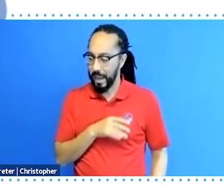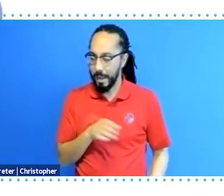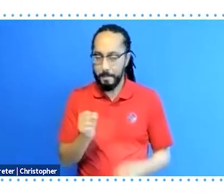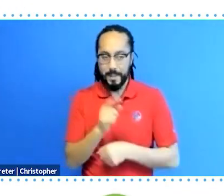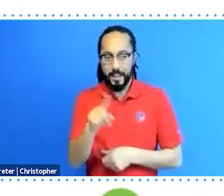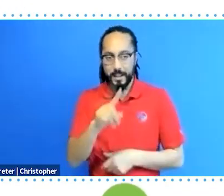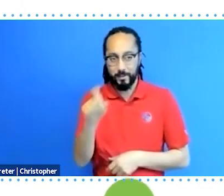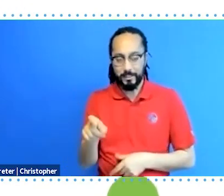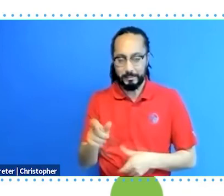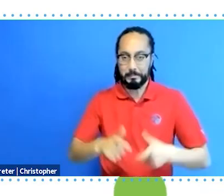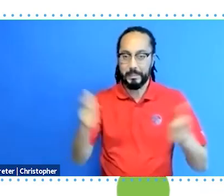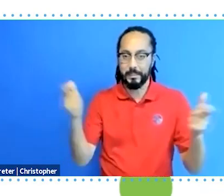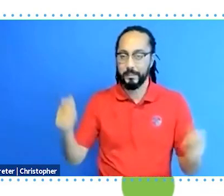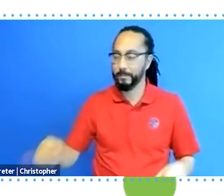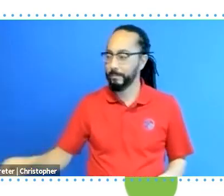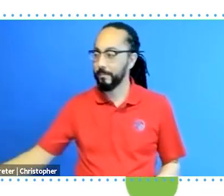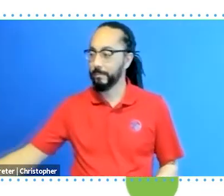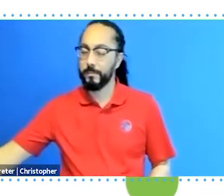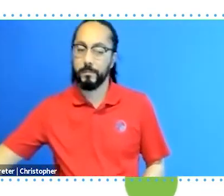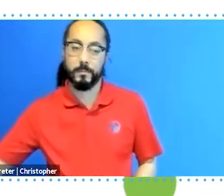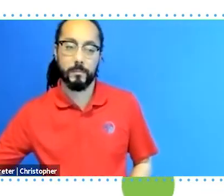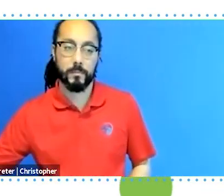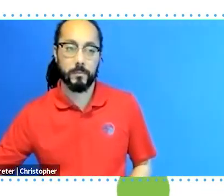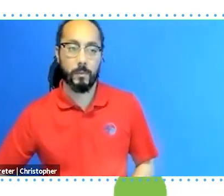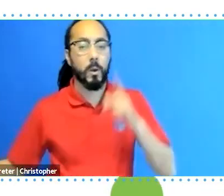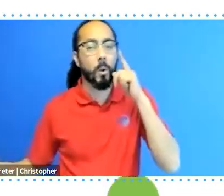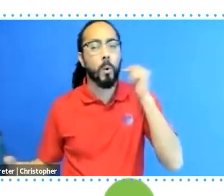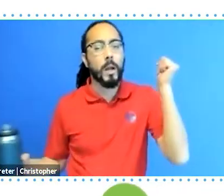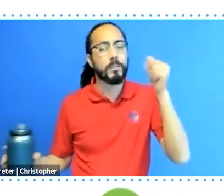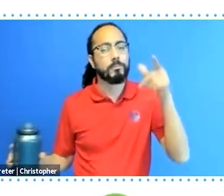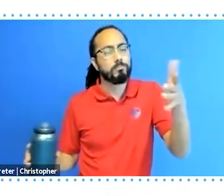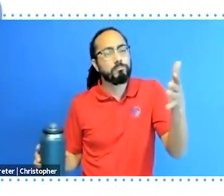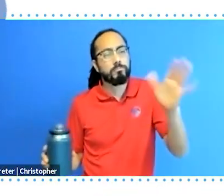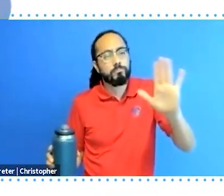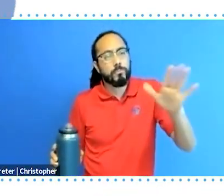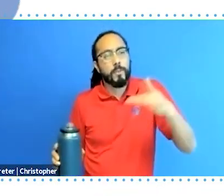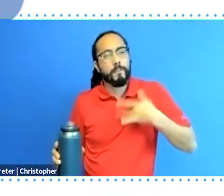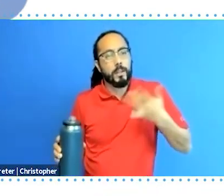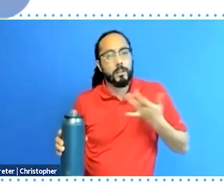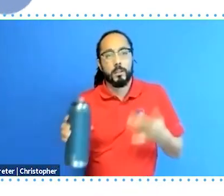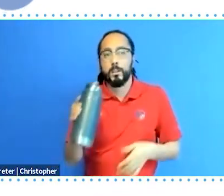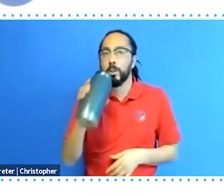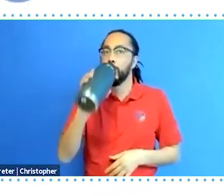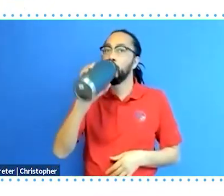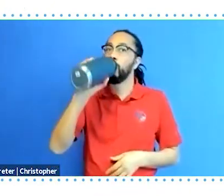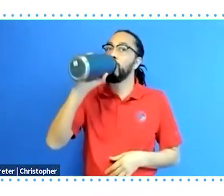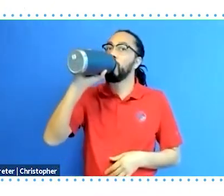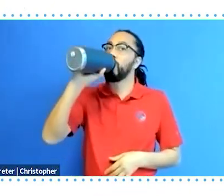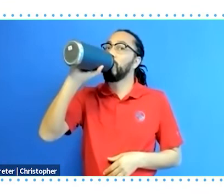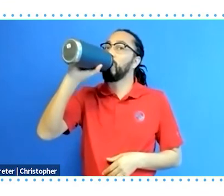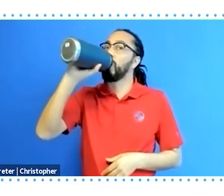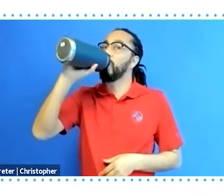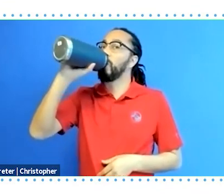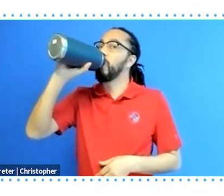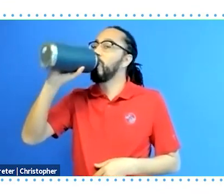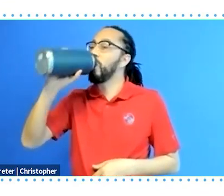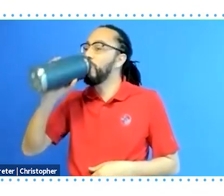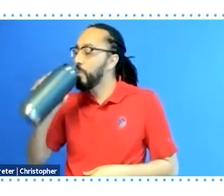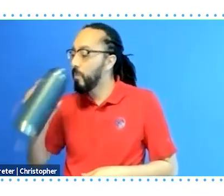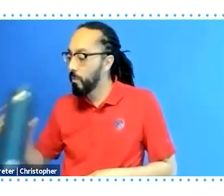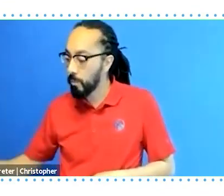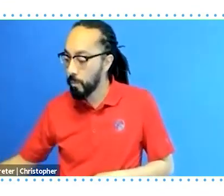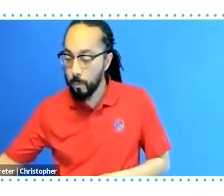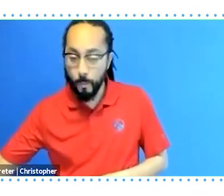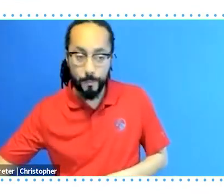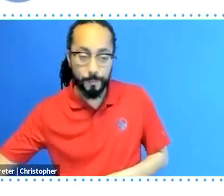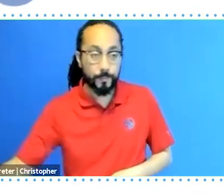handle it. Owais, what do you think? I mean, I'm asking it because I think there might be something there, but I'm